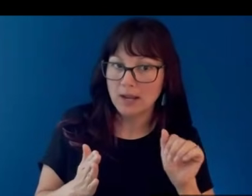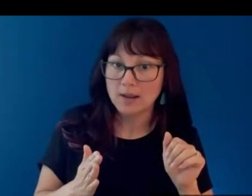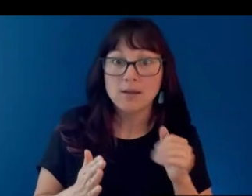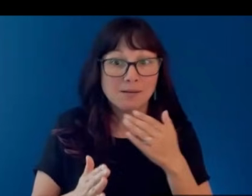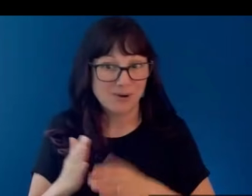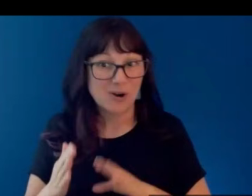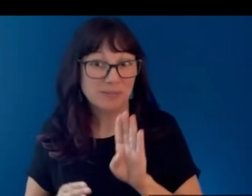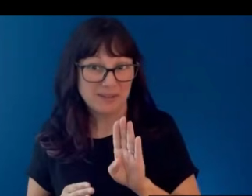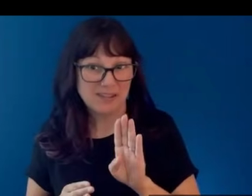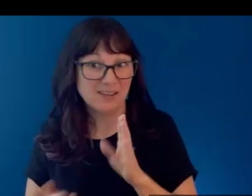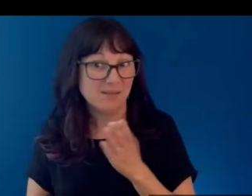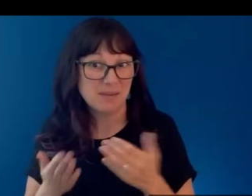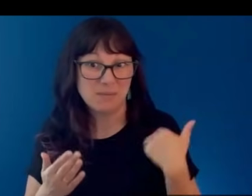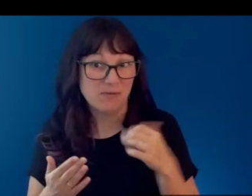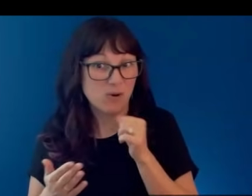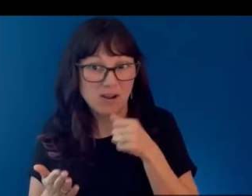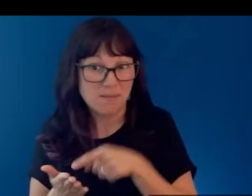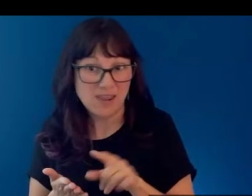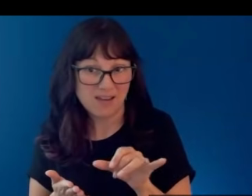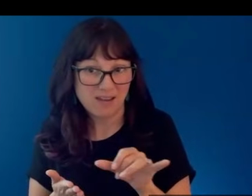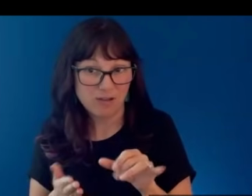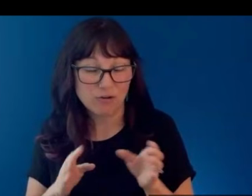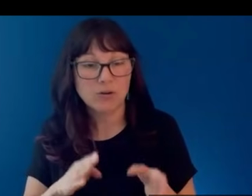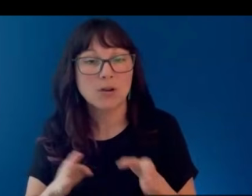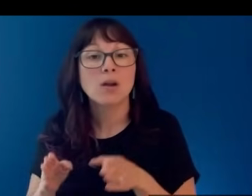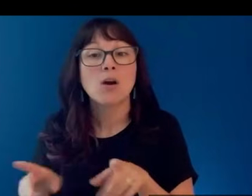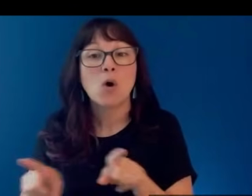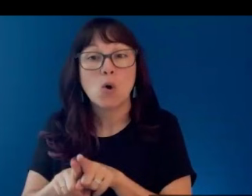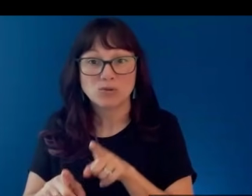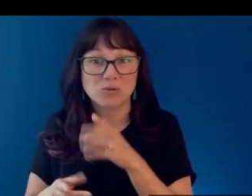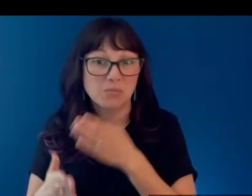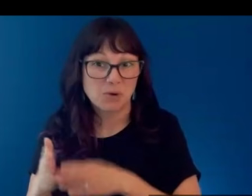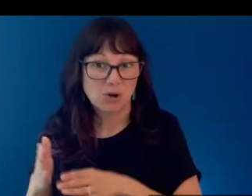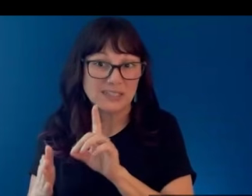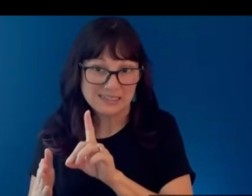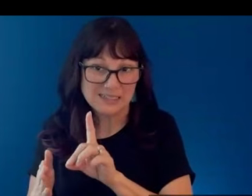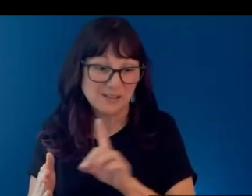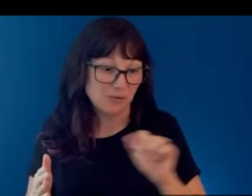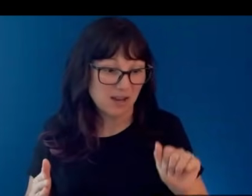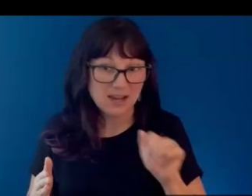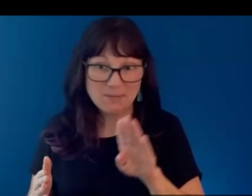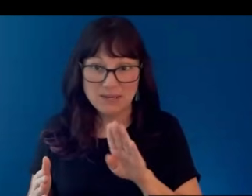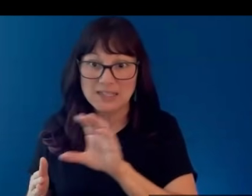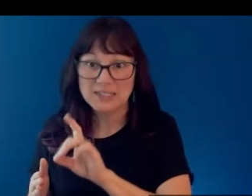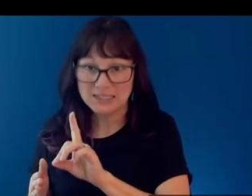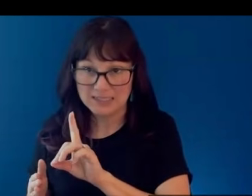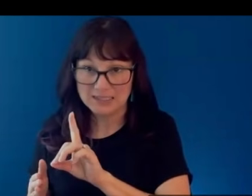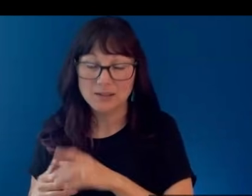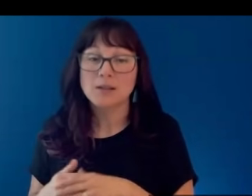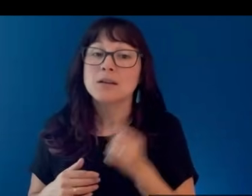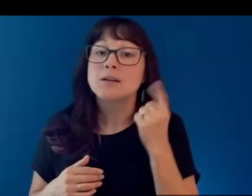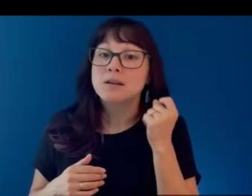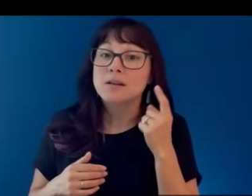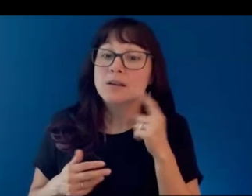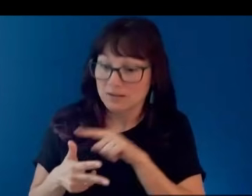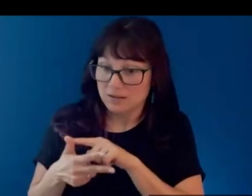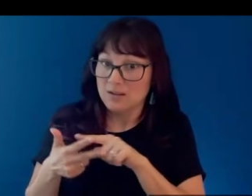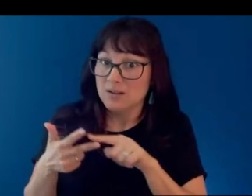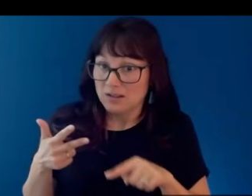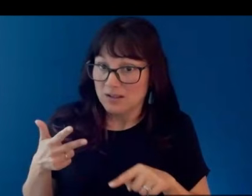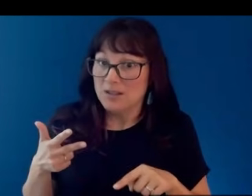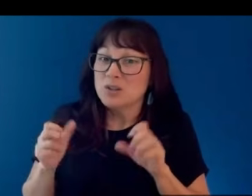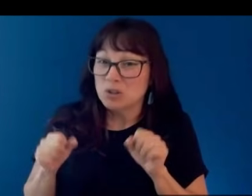they may or may not have been paying for, and Part D, okay? Now, these costs can be really